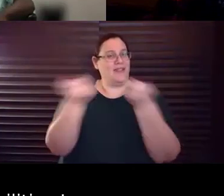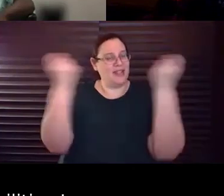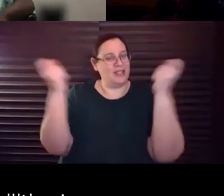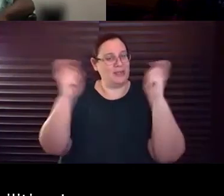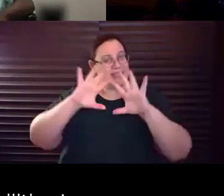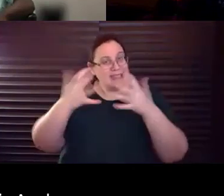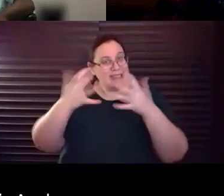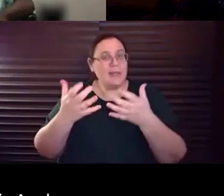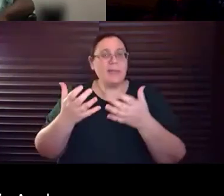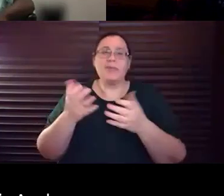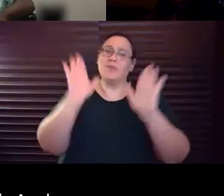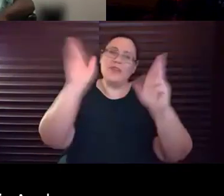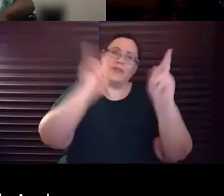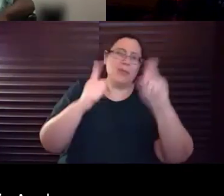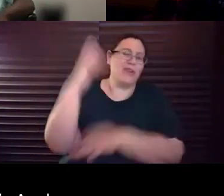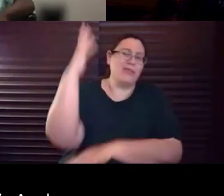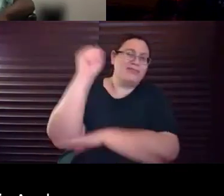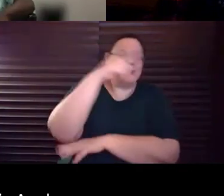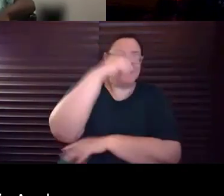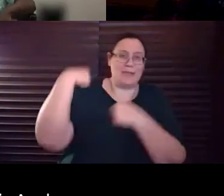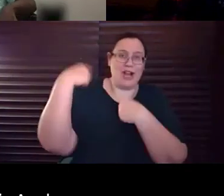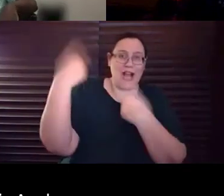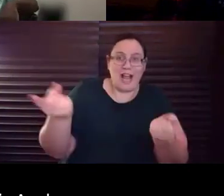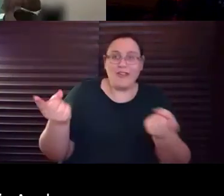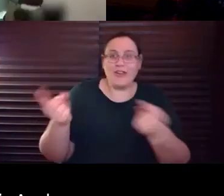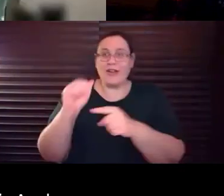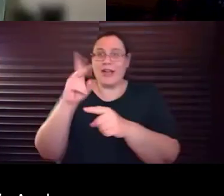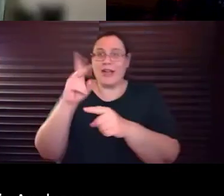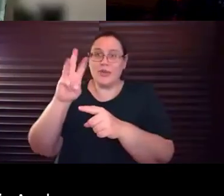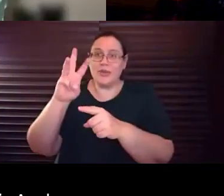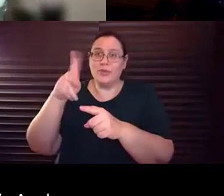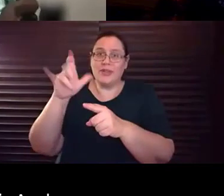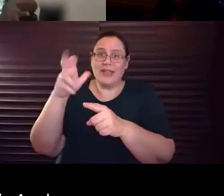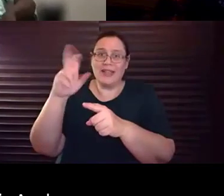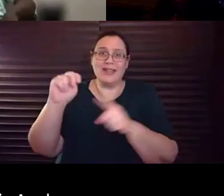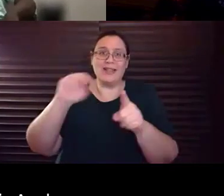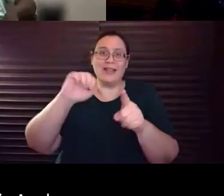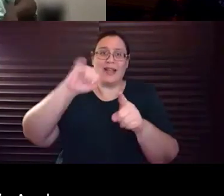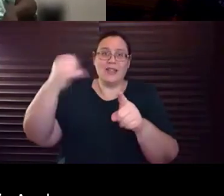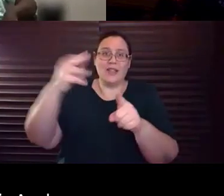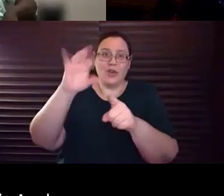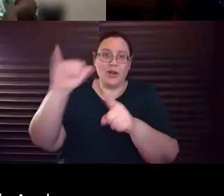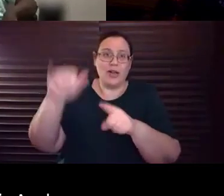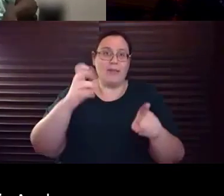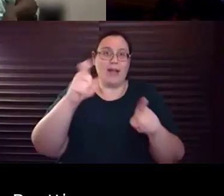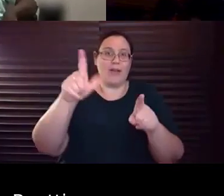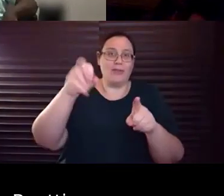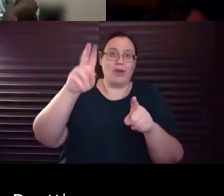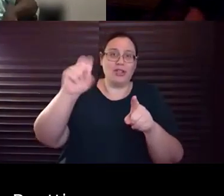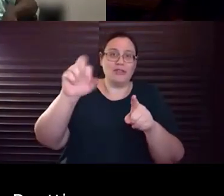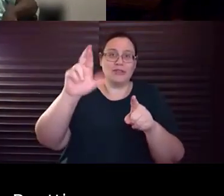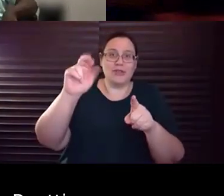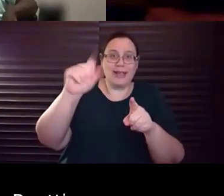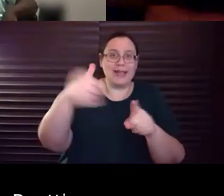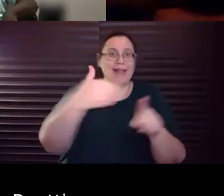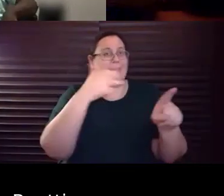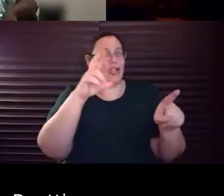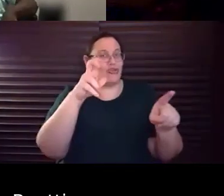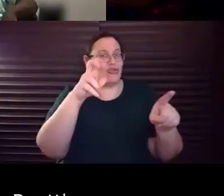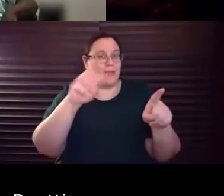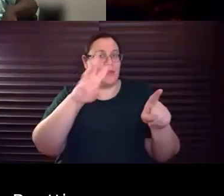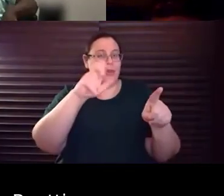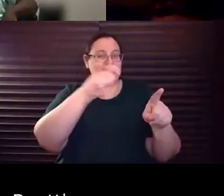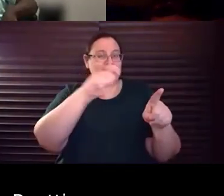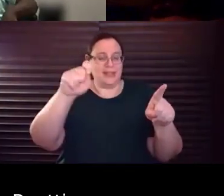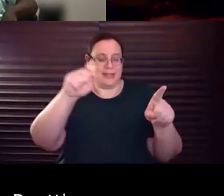Summer Ever, Andrew Pilkington, AJ Murray, Michael Parks Randa. Thank you so much, Robin Wilson